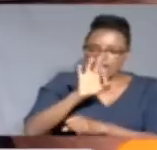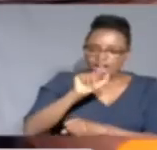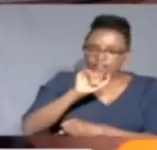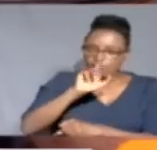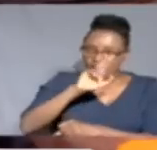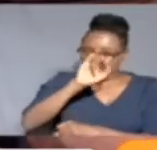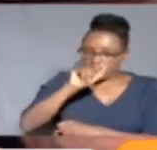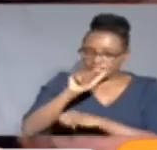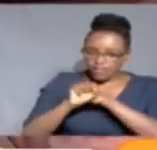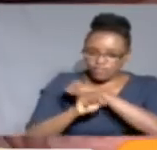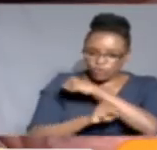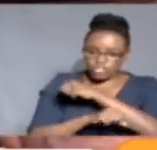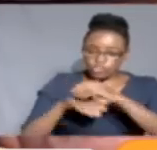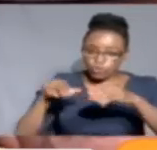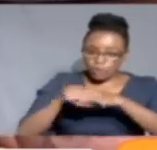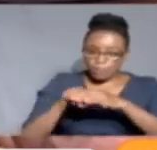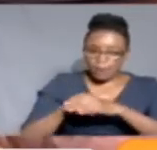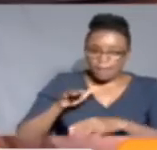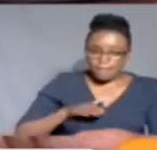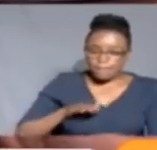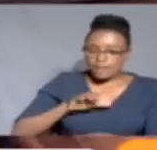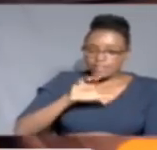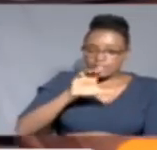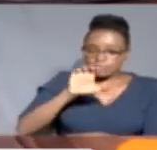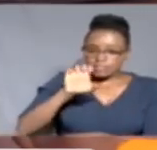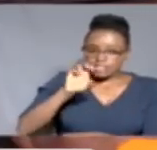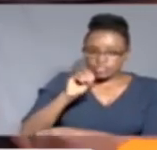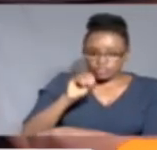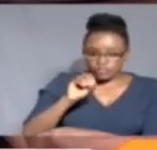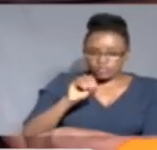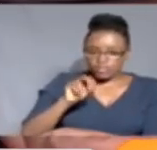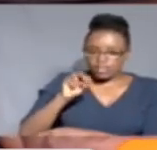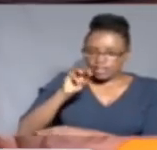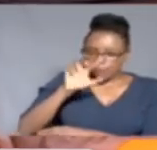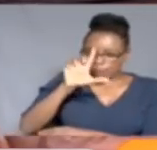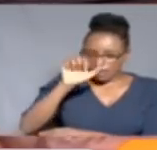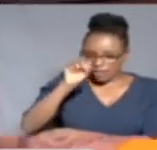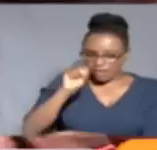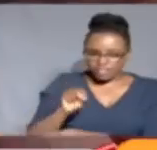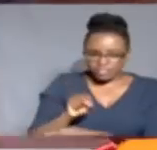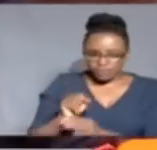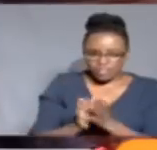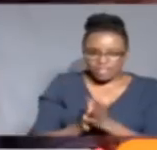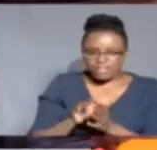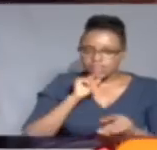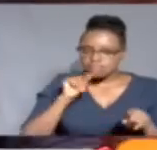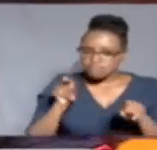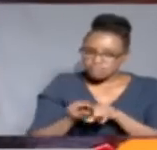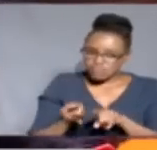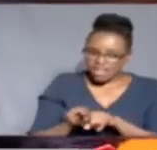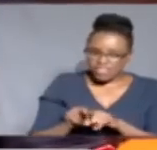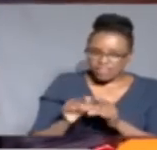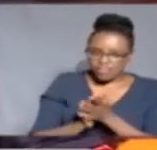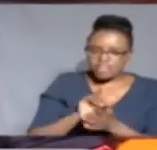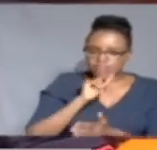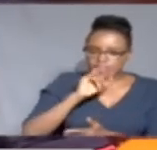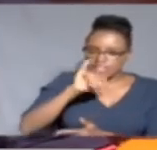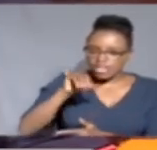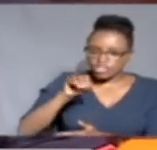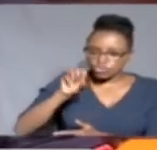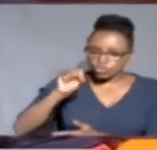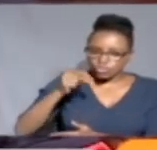members, our Madam CEO, Nameless, our biggest brother, even Mr. Joseph